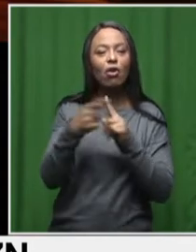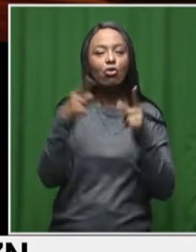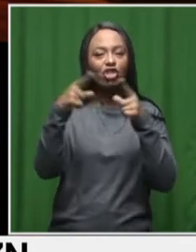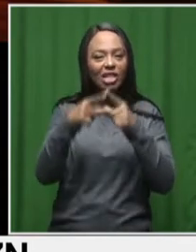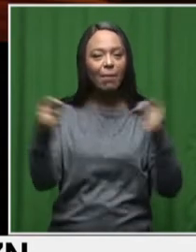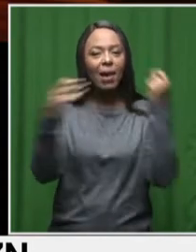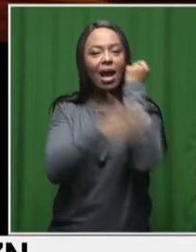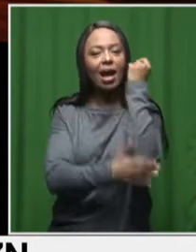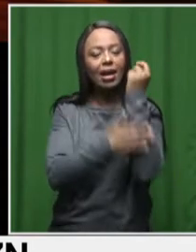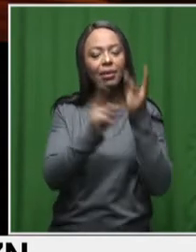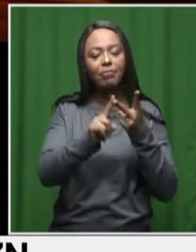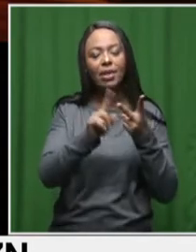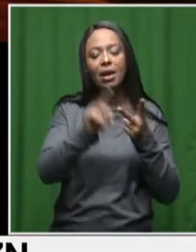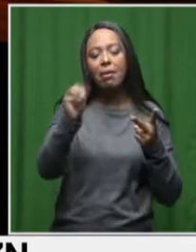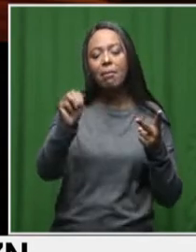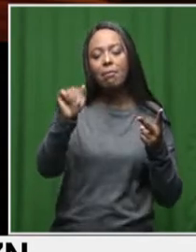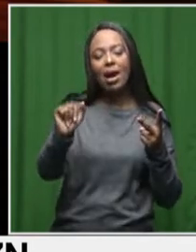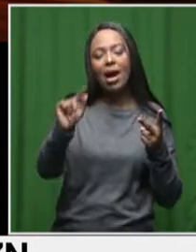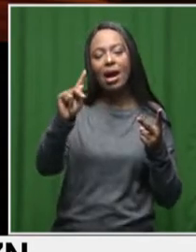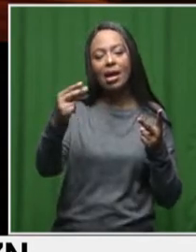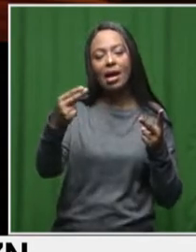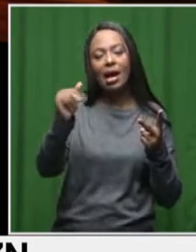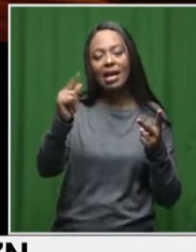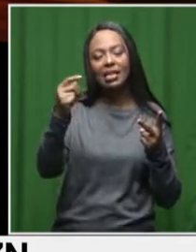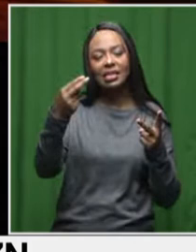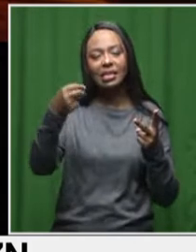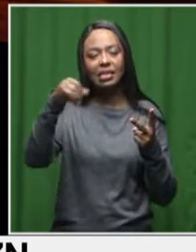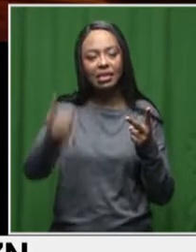and our Richard